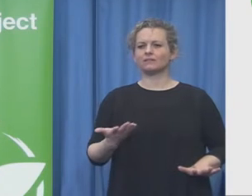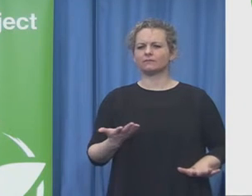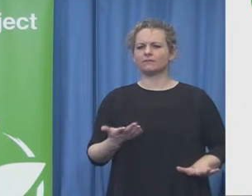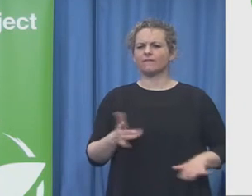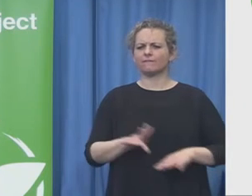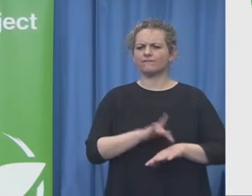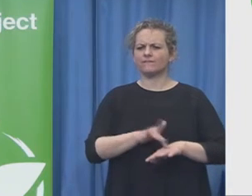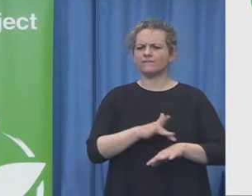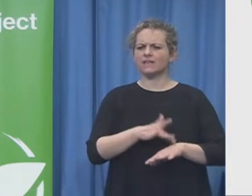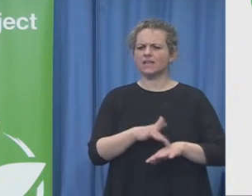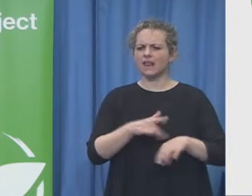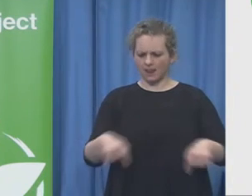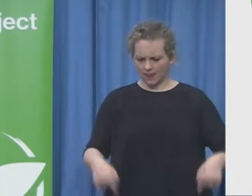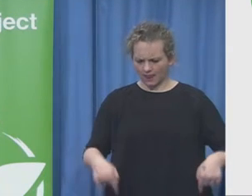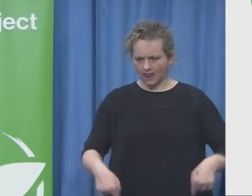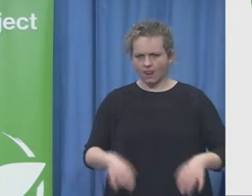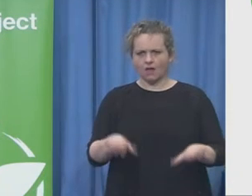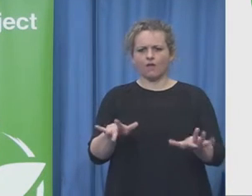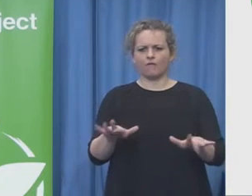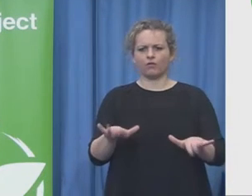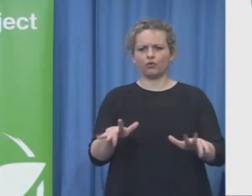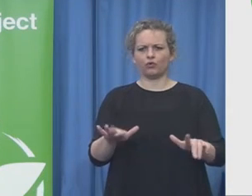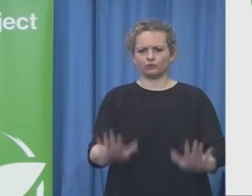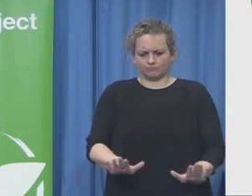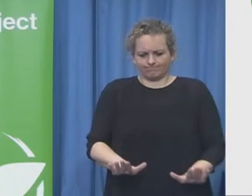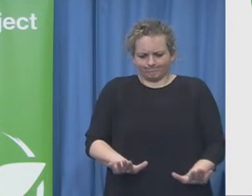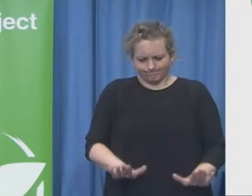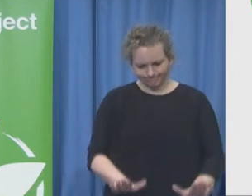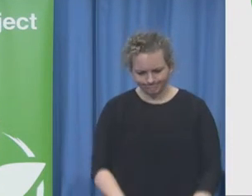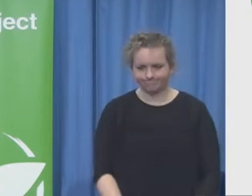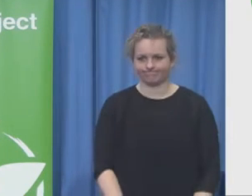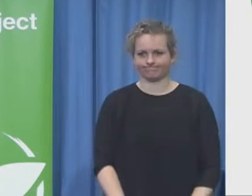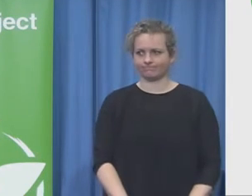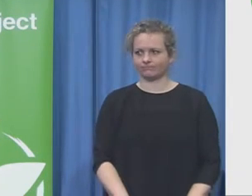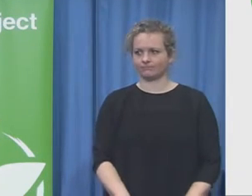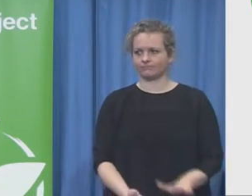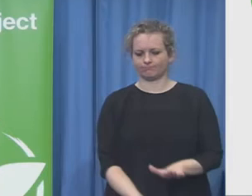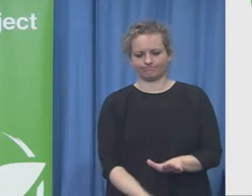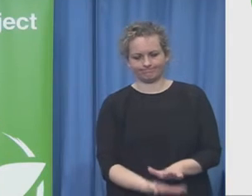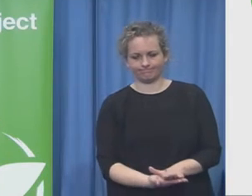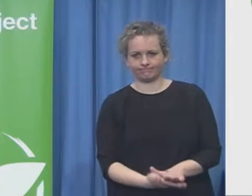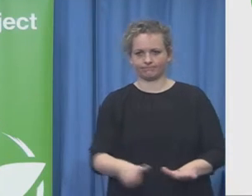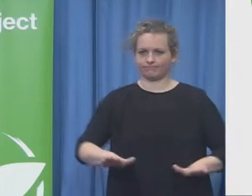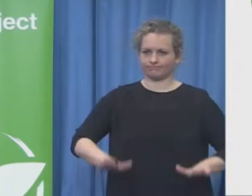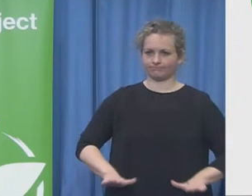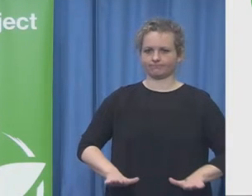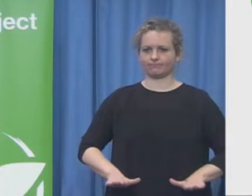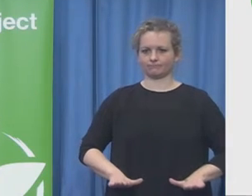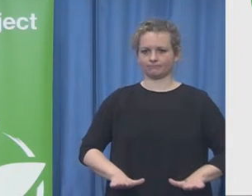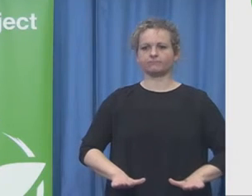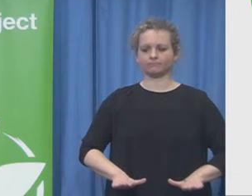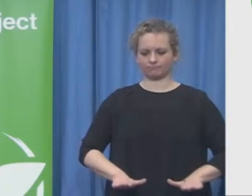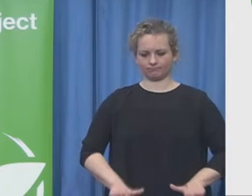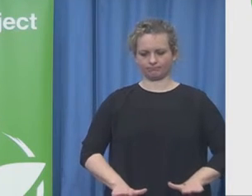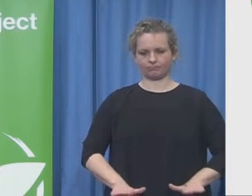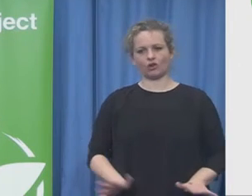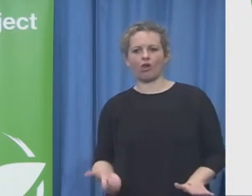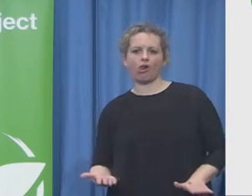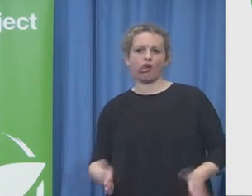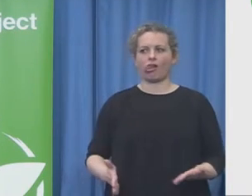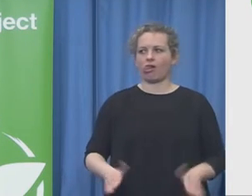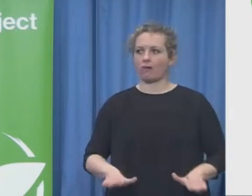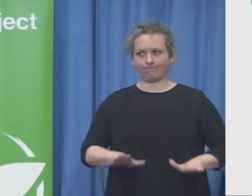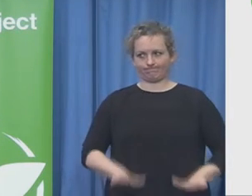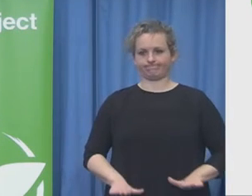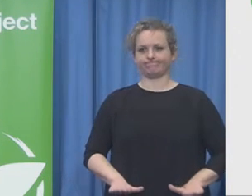on the ground. Don't sit cross-legged, but really openly with your feet well apart. Don't lean back. Simply